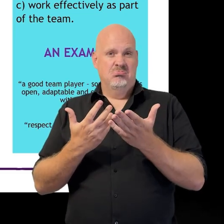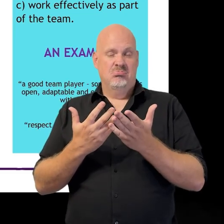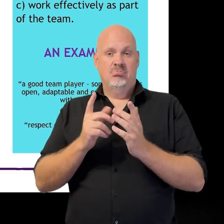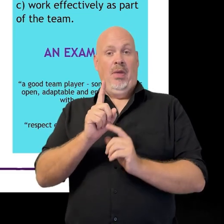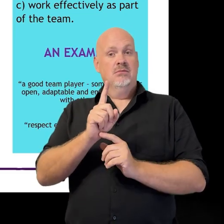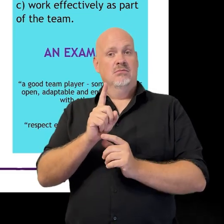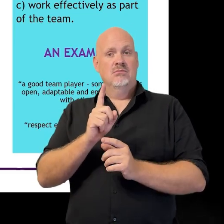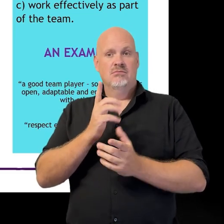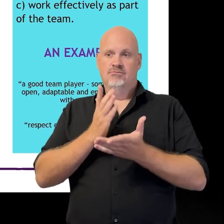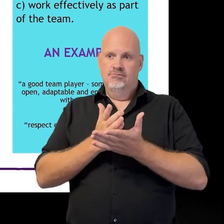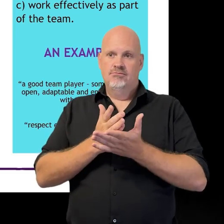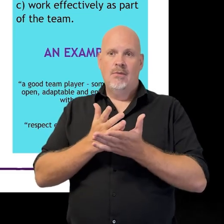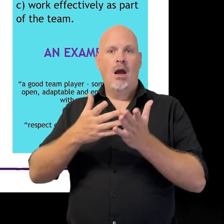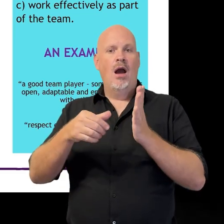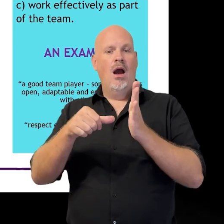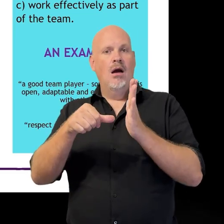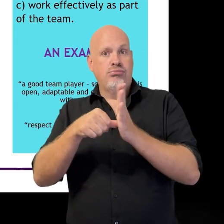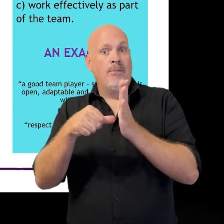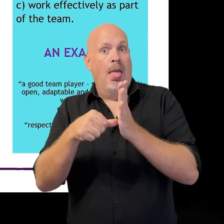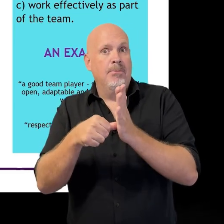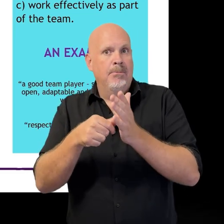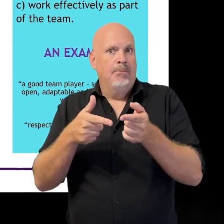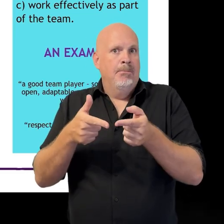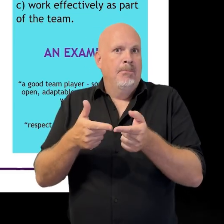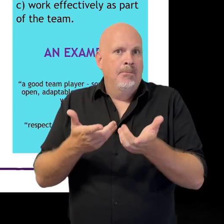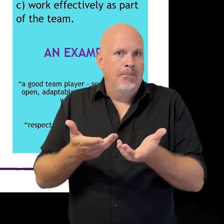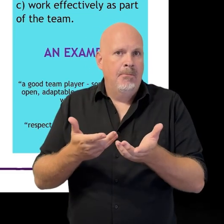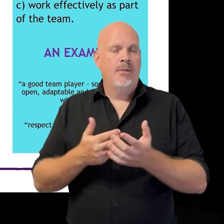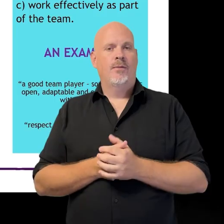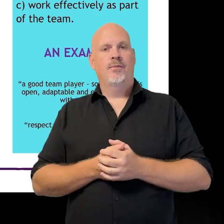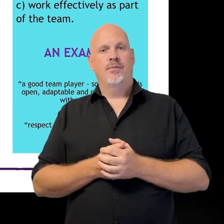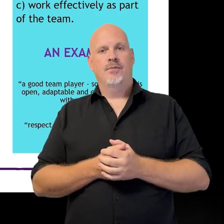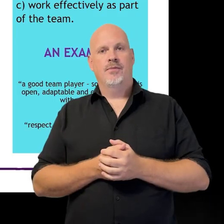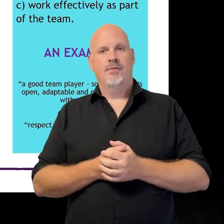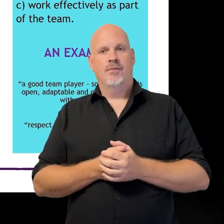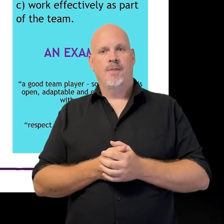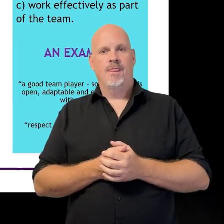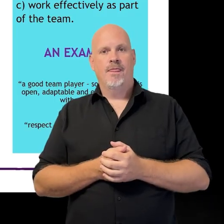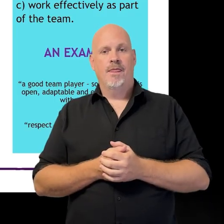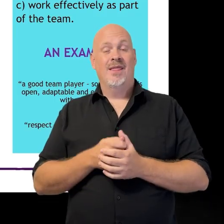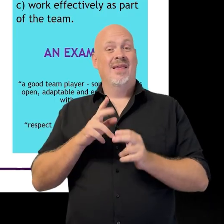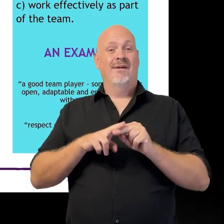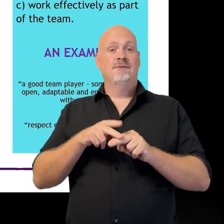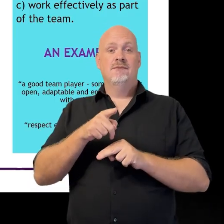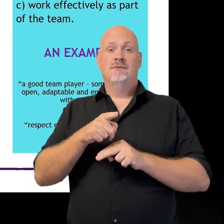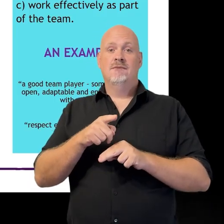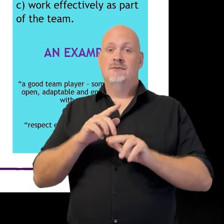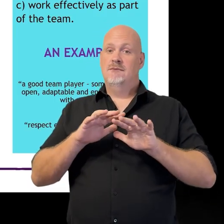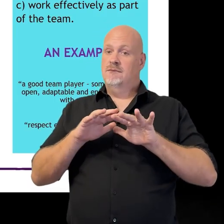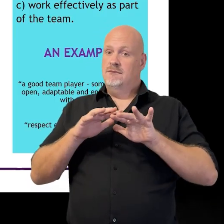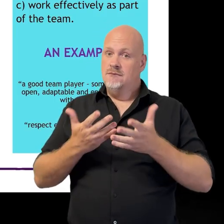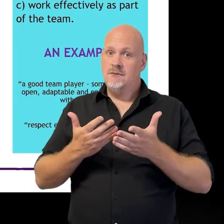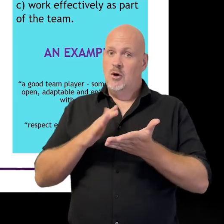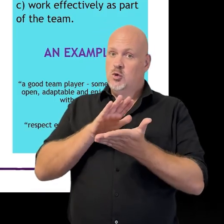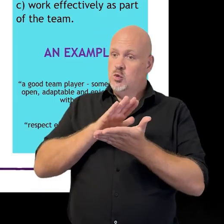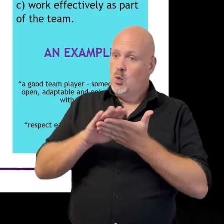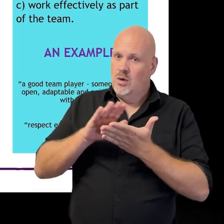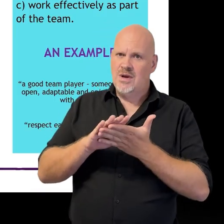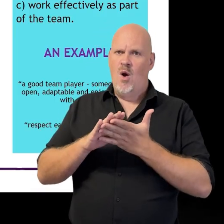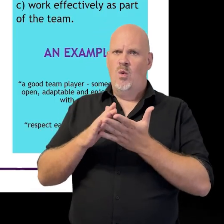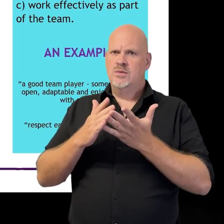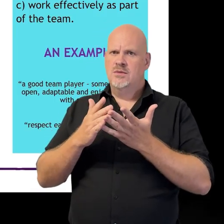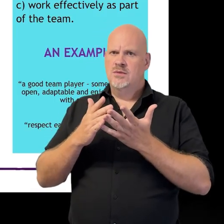Equally, we need an example for B. We need to know how and when and where you clarified problems